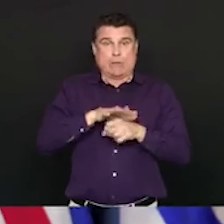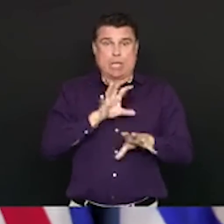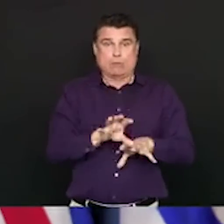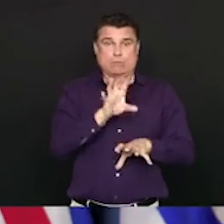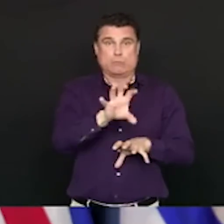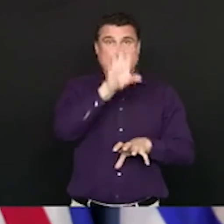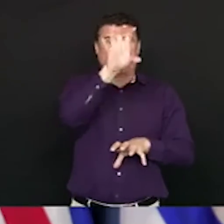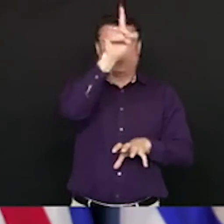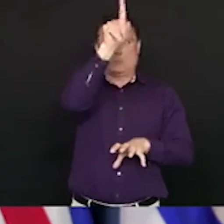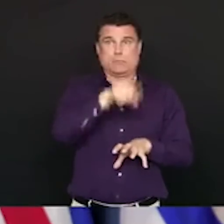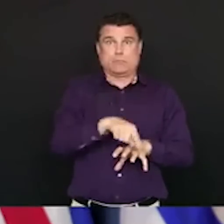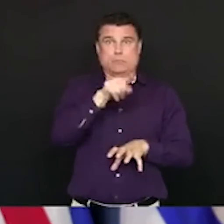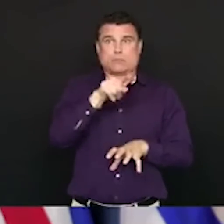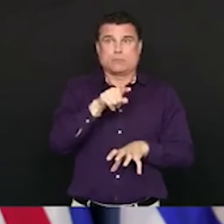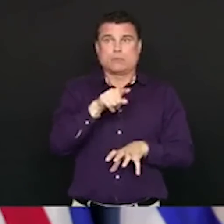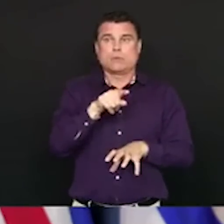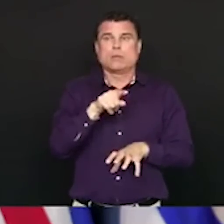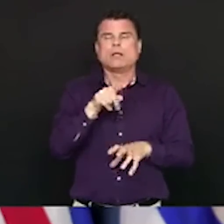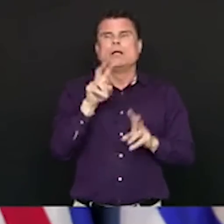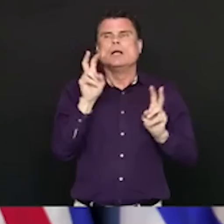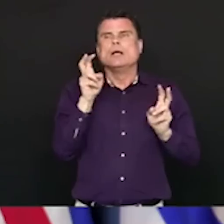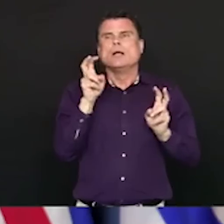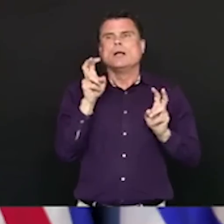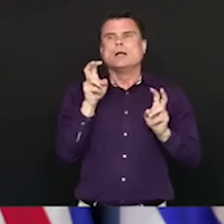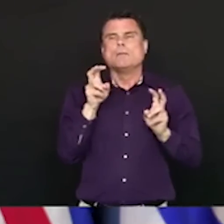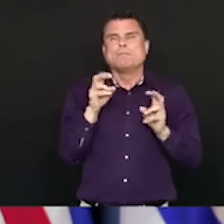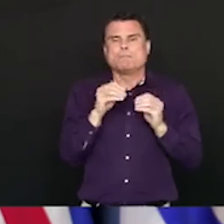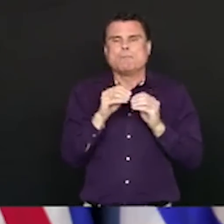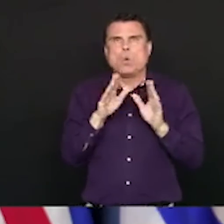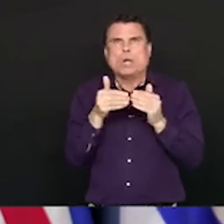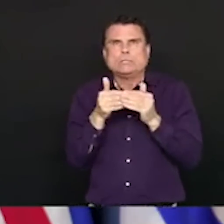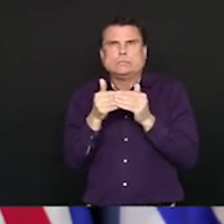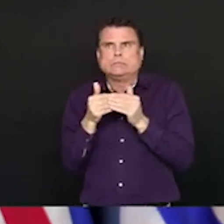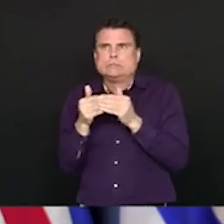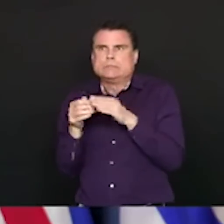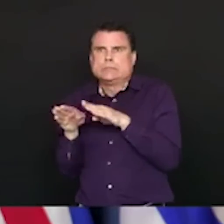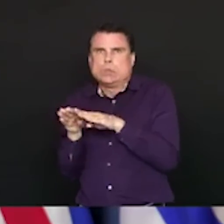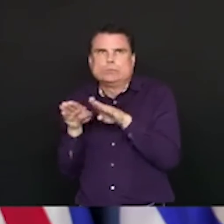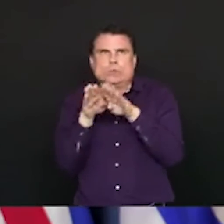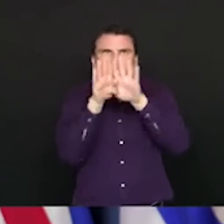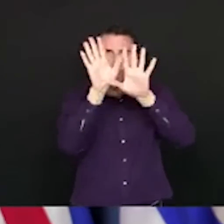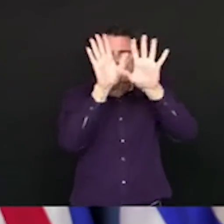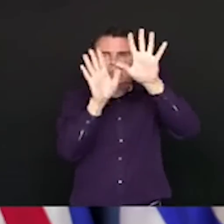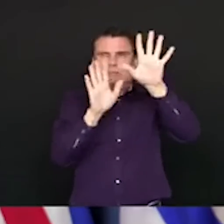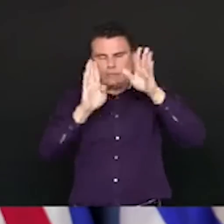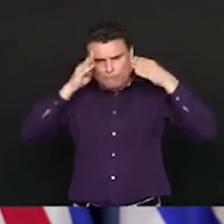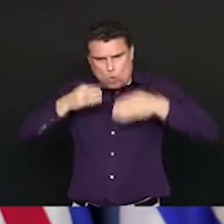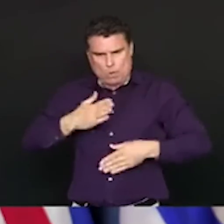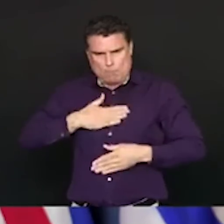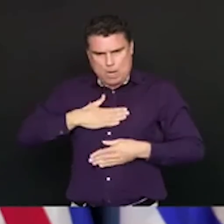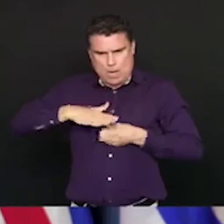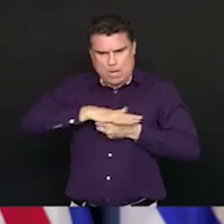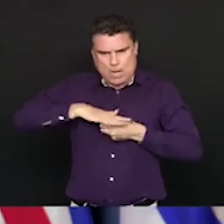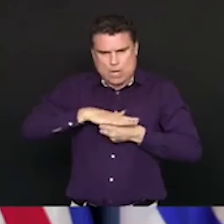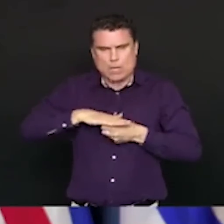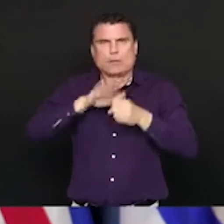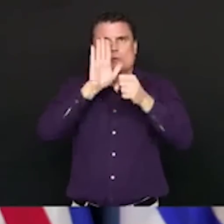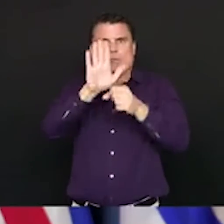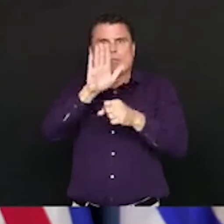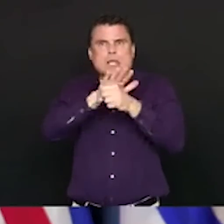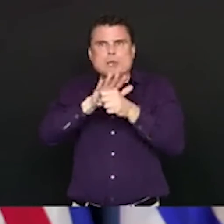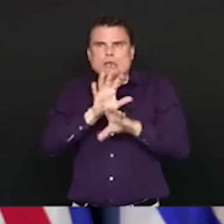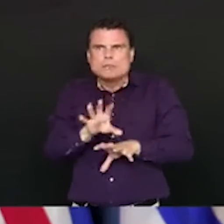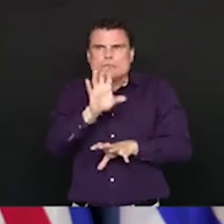alone and he, me, as we grapple with these challenges internally within our own borders. And I think that's appropriate. I think